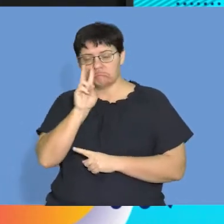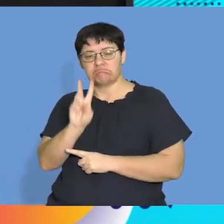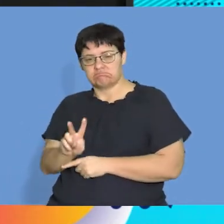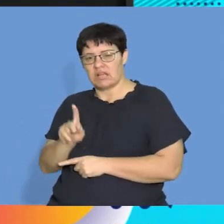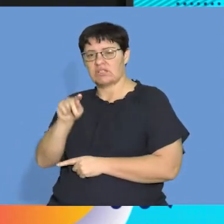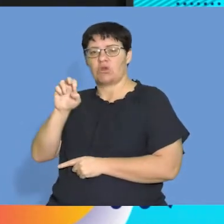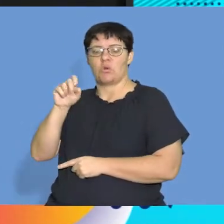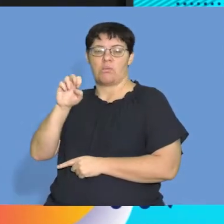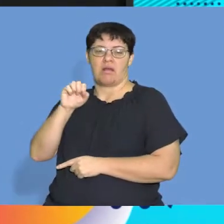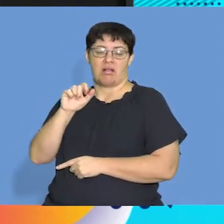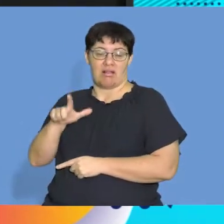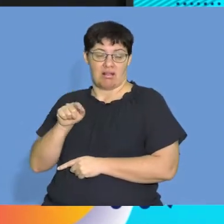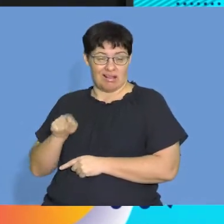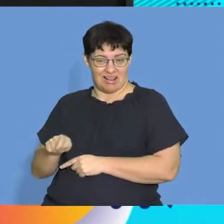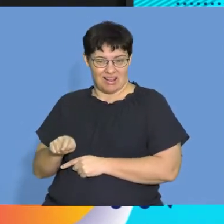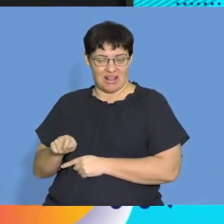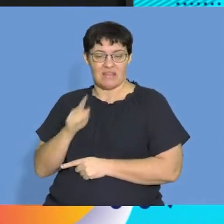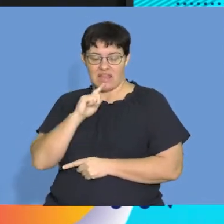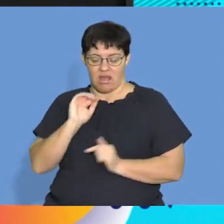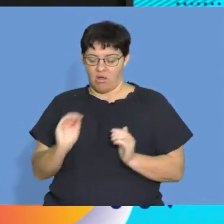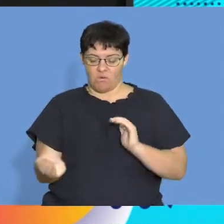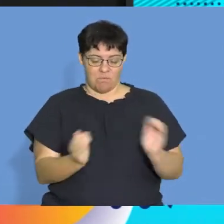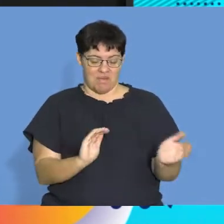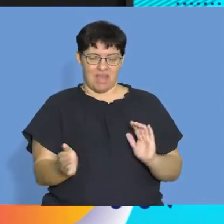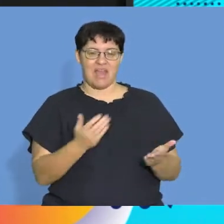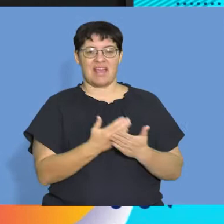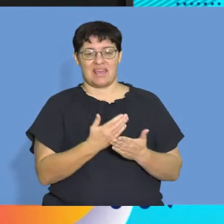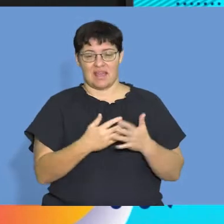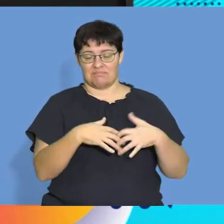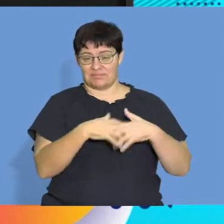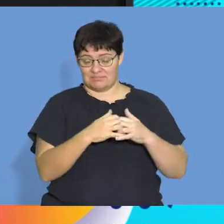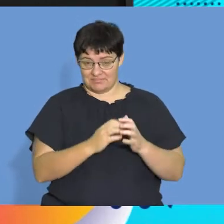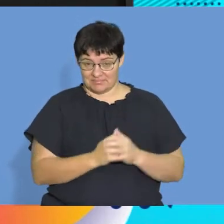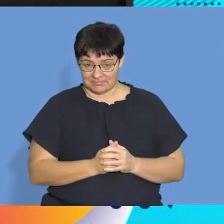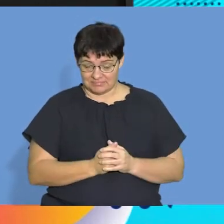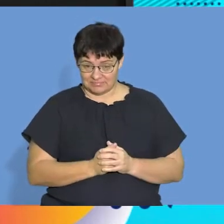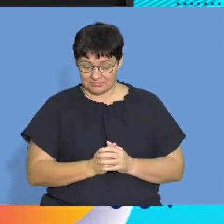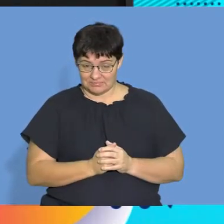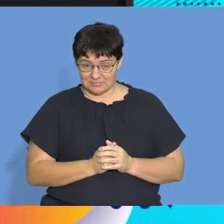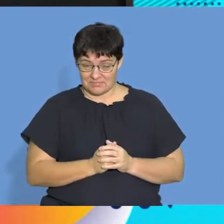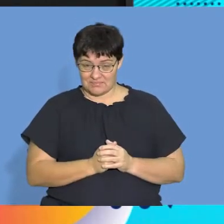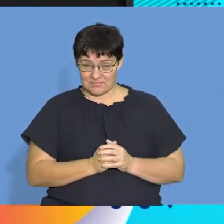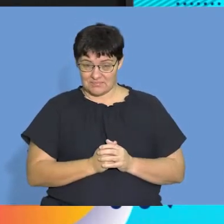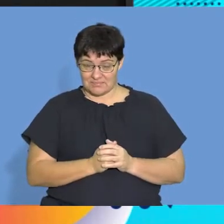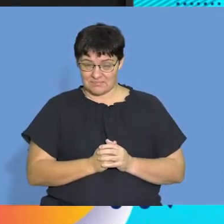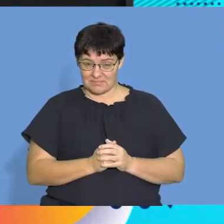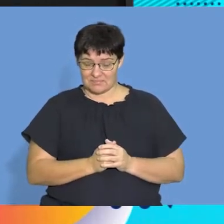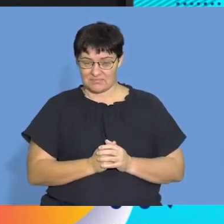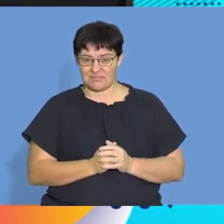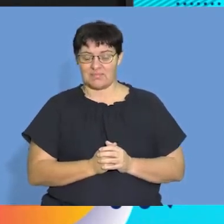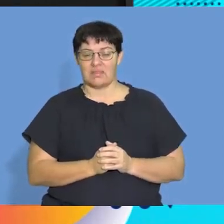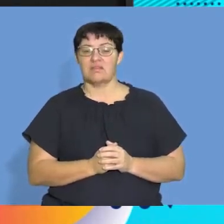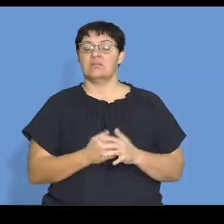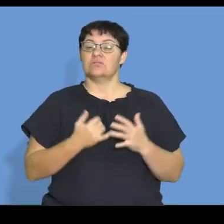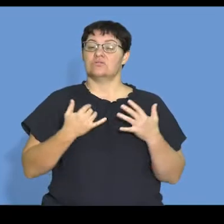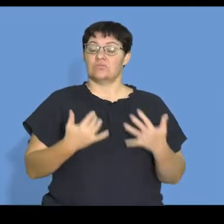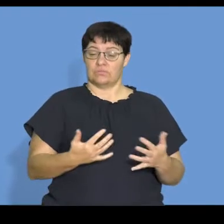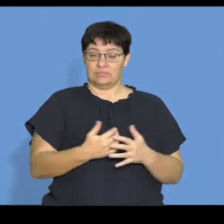and then we can then make this comparison that I said you must be thinking about during our ad break.